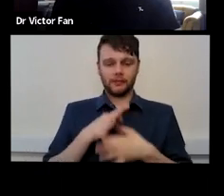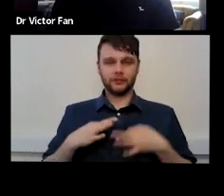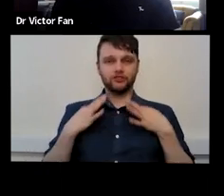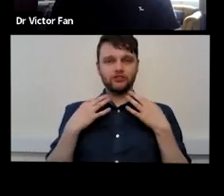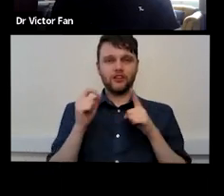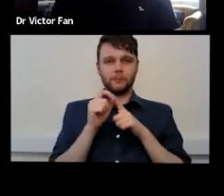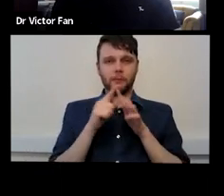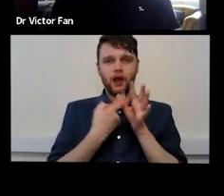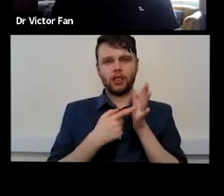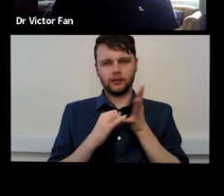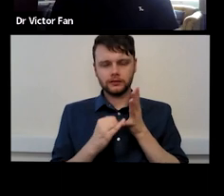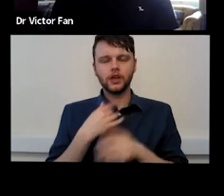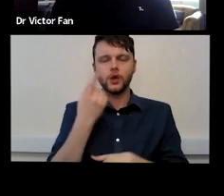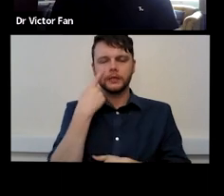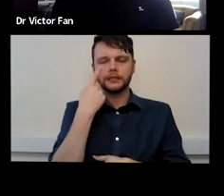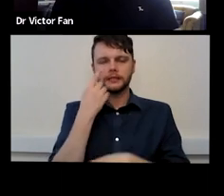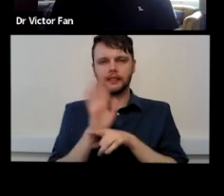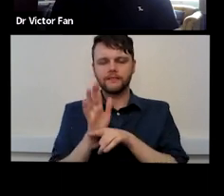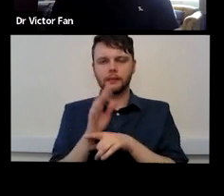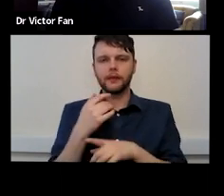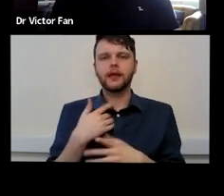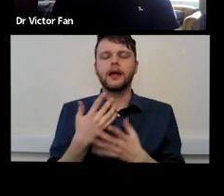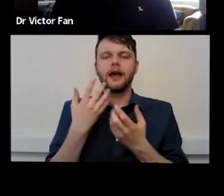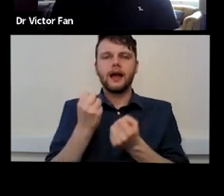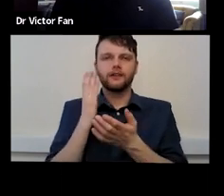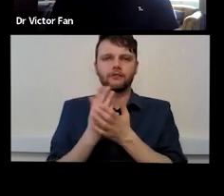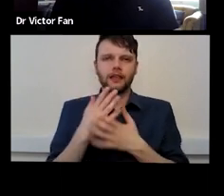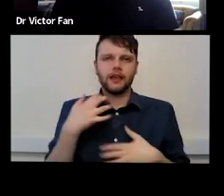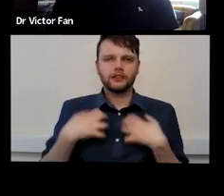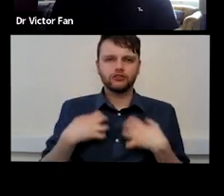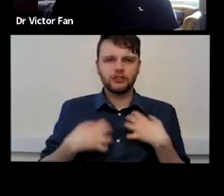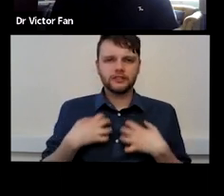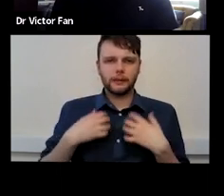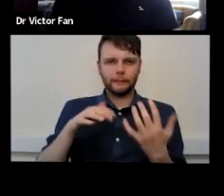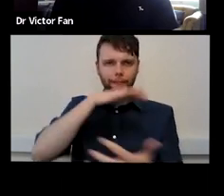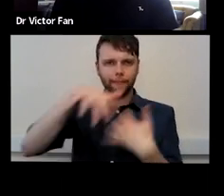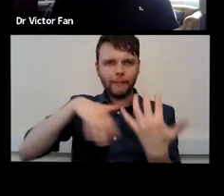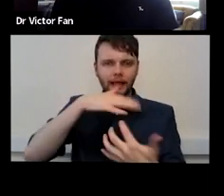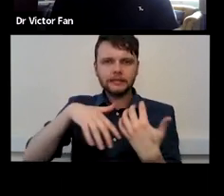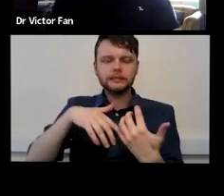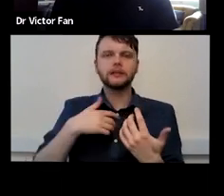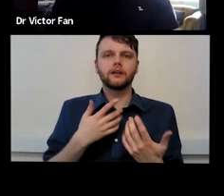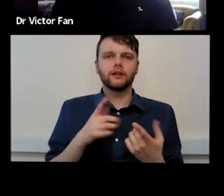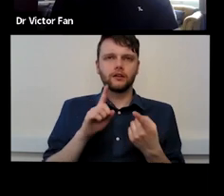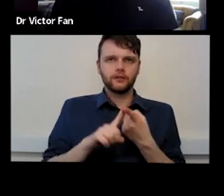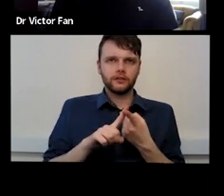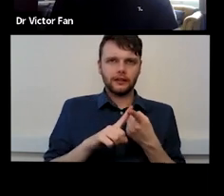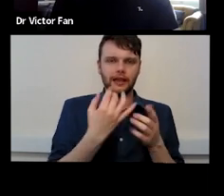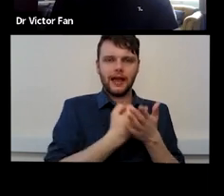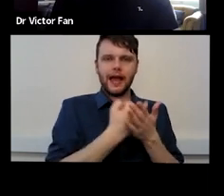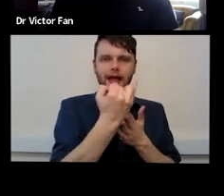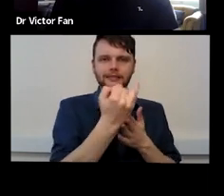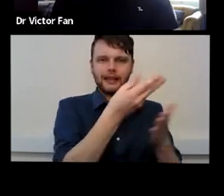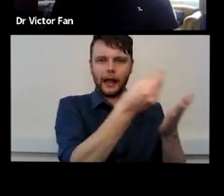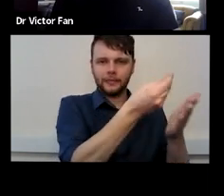that the film has a very interesting mix between anti-capitalism